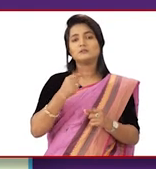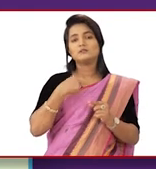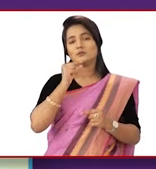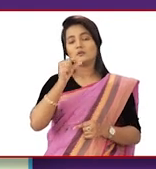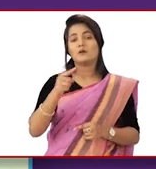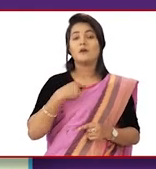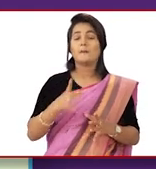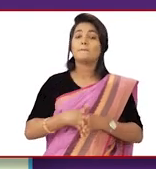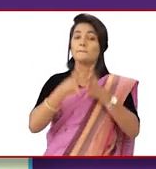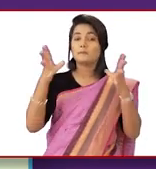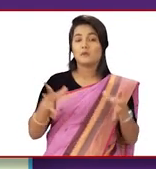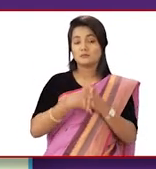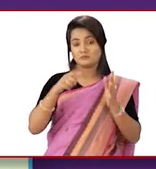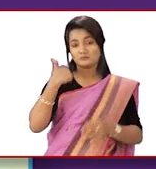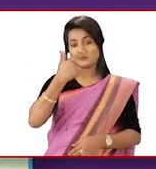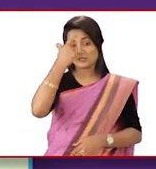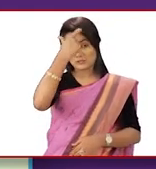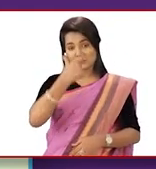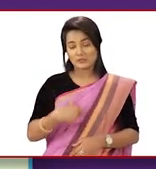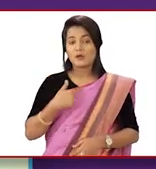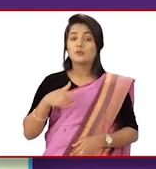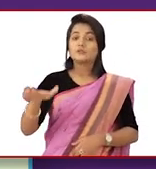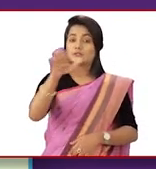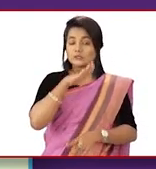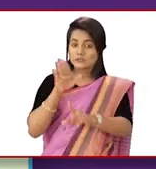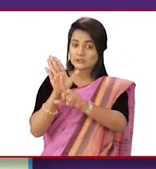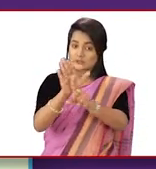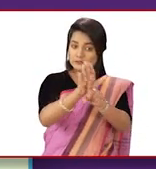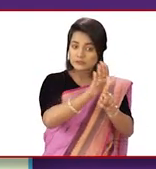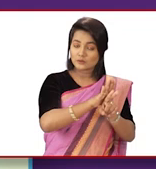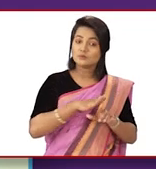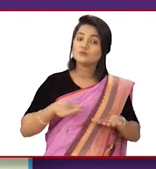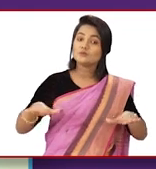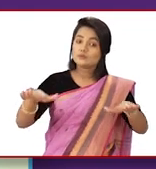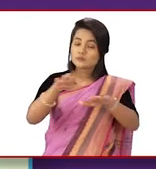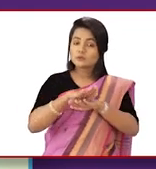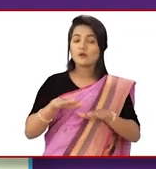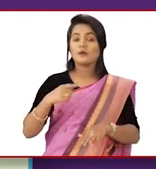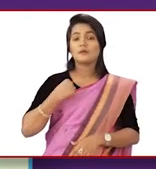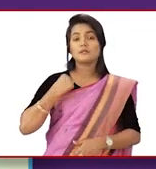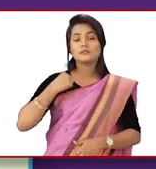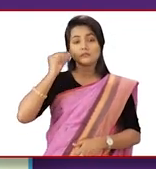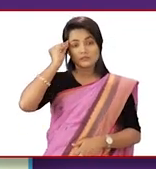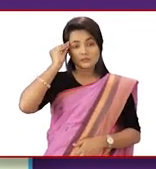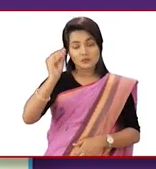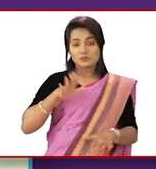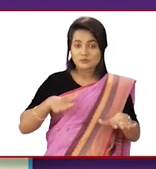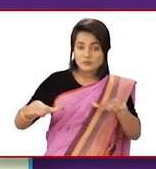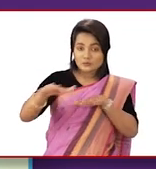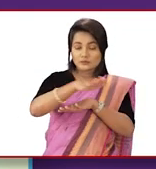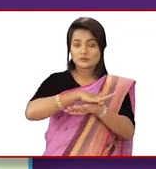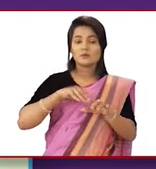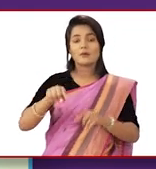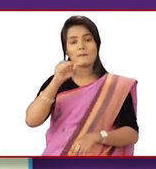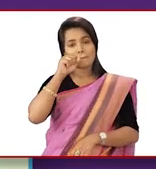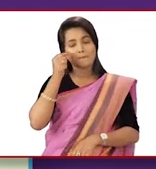we are better human beings. We are supportive of each other. We respect each other as men